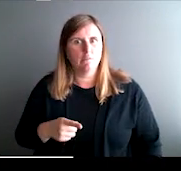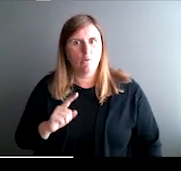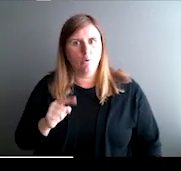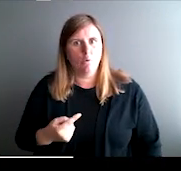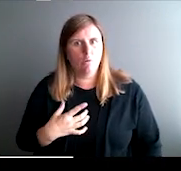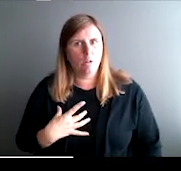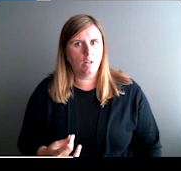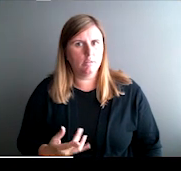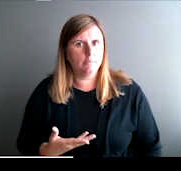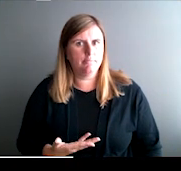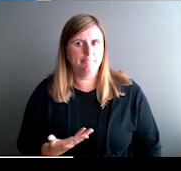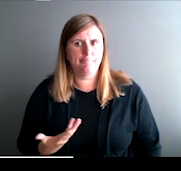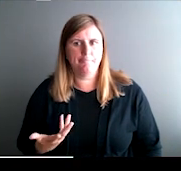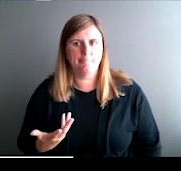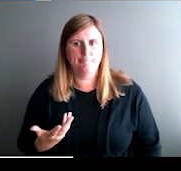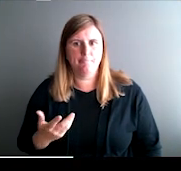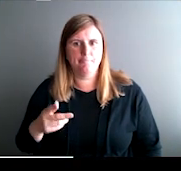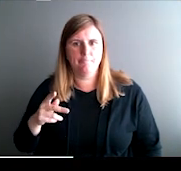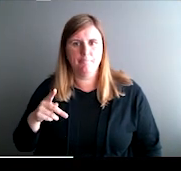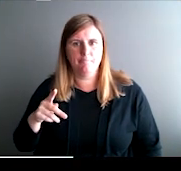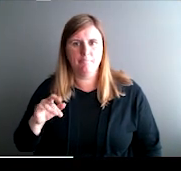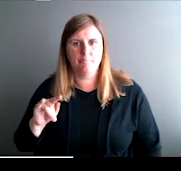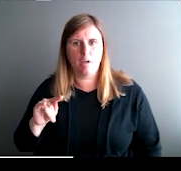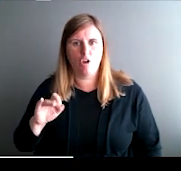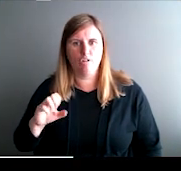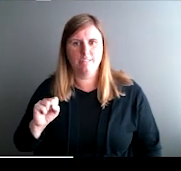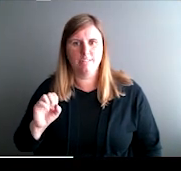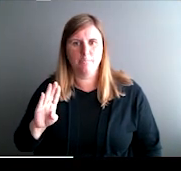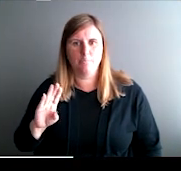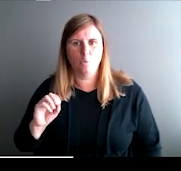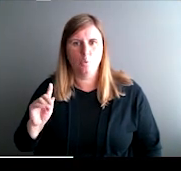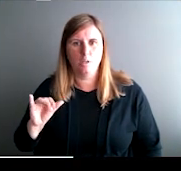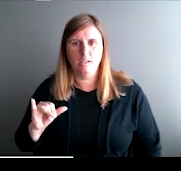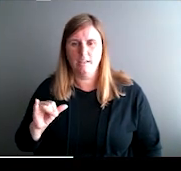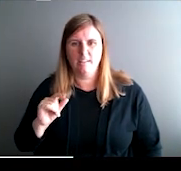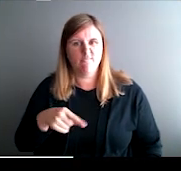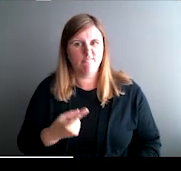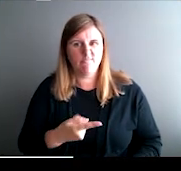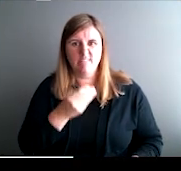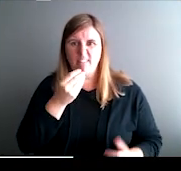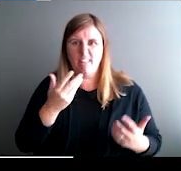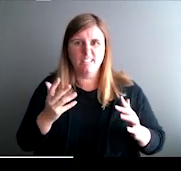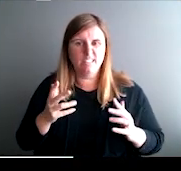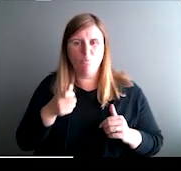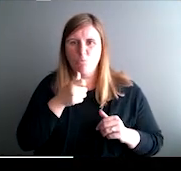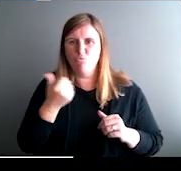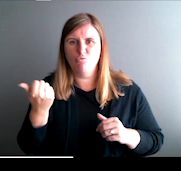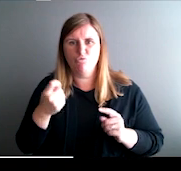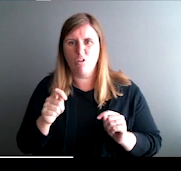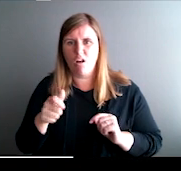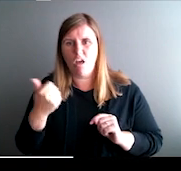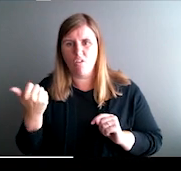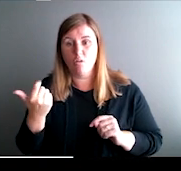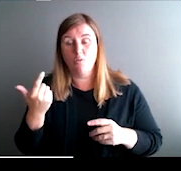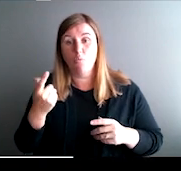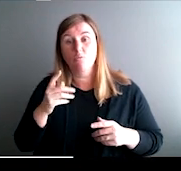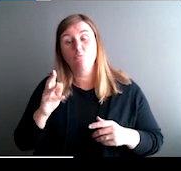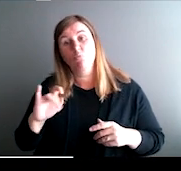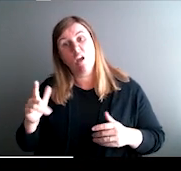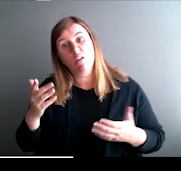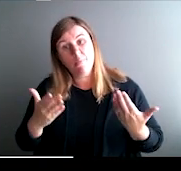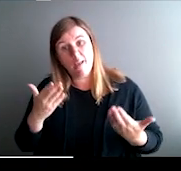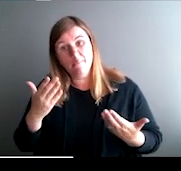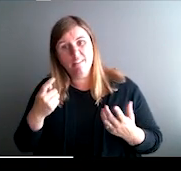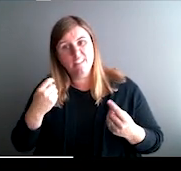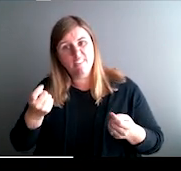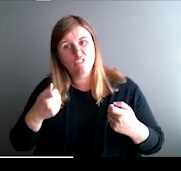likes Pirate's booty, and that's the only thing he'll eat. He'll never try anything else. Well, maybe give it a